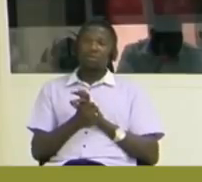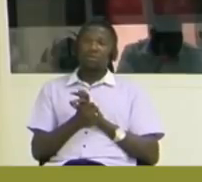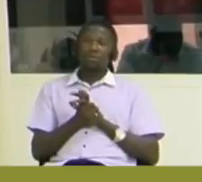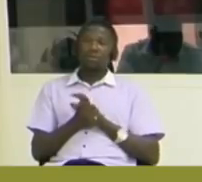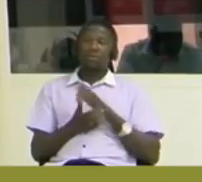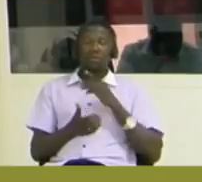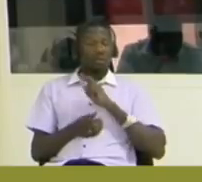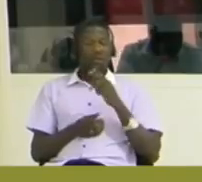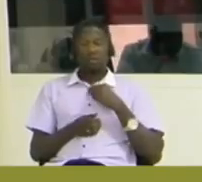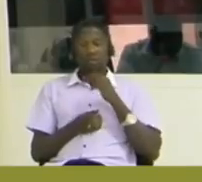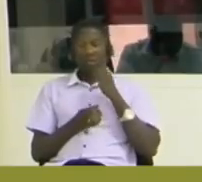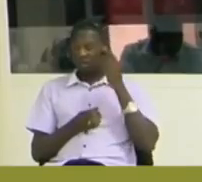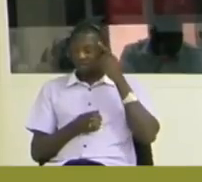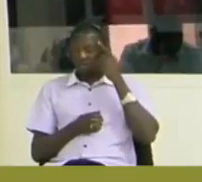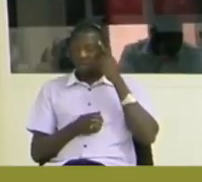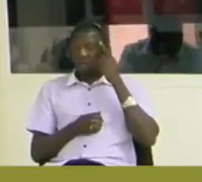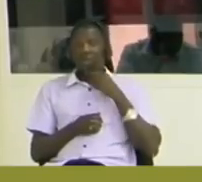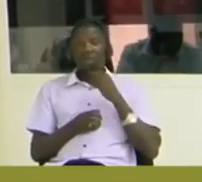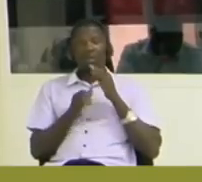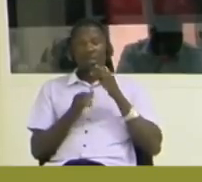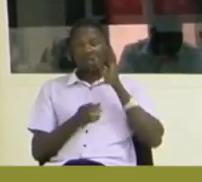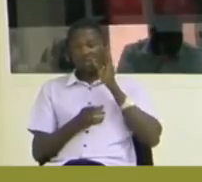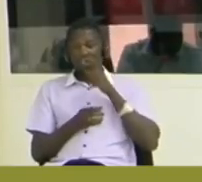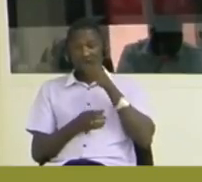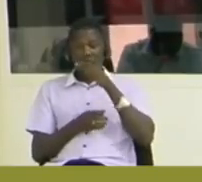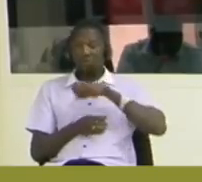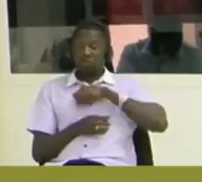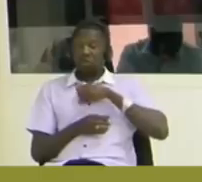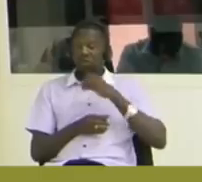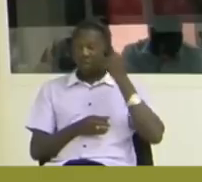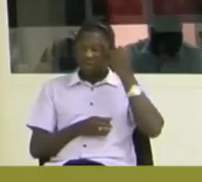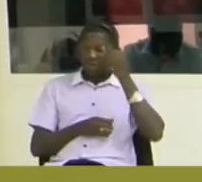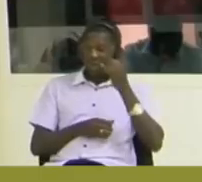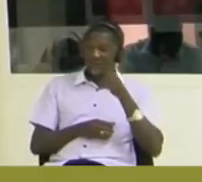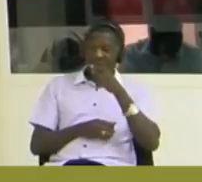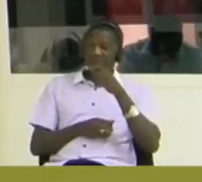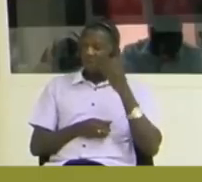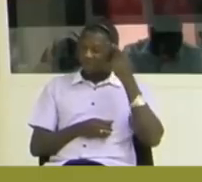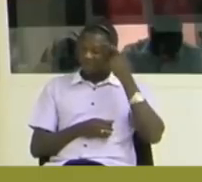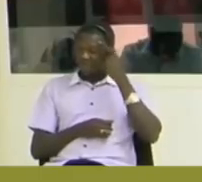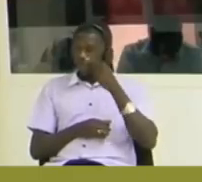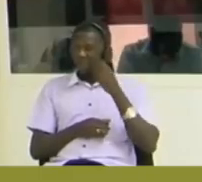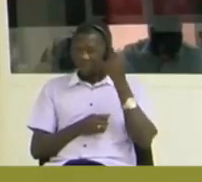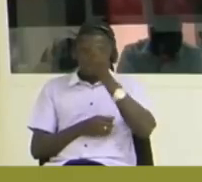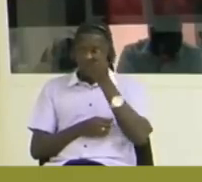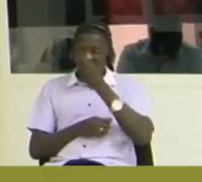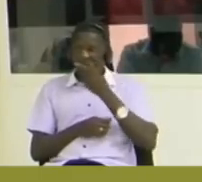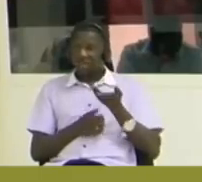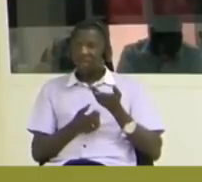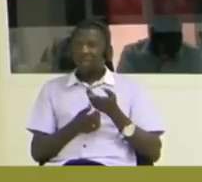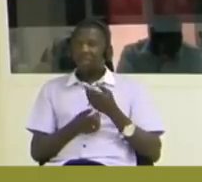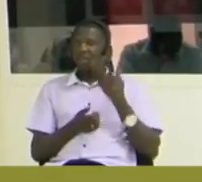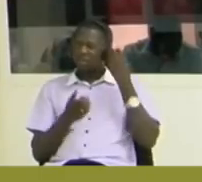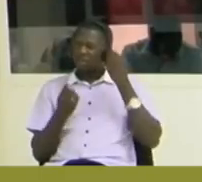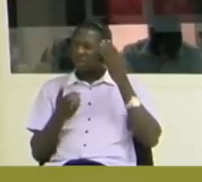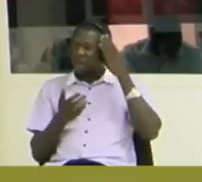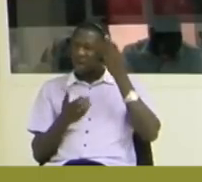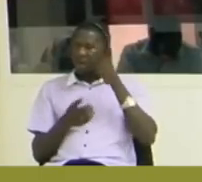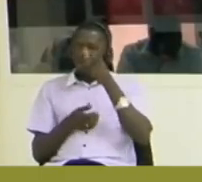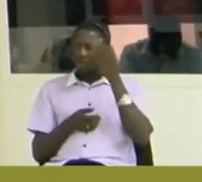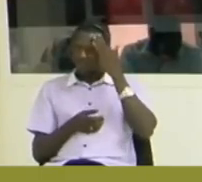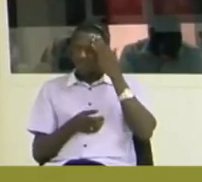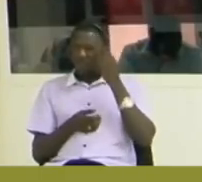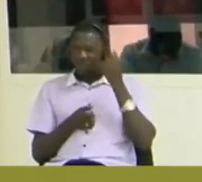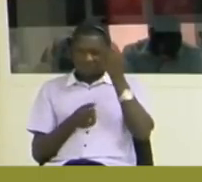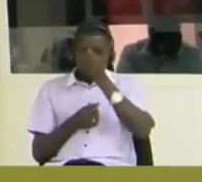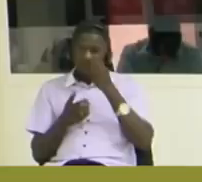just responding to your own assumption. You are suggesting that it was dark. And I wonder how you know it was dark. You must have